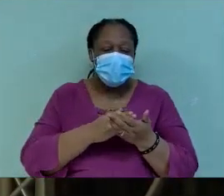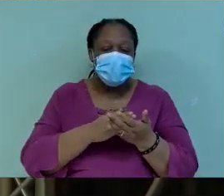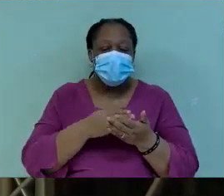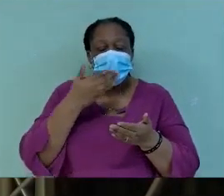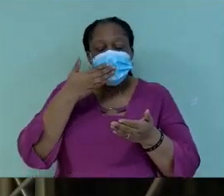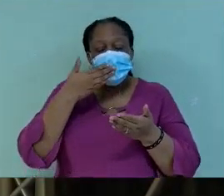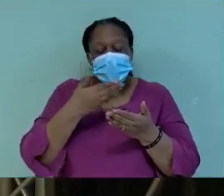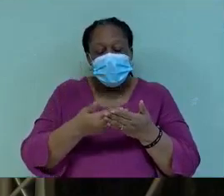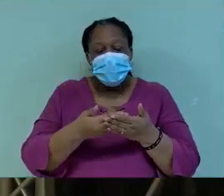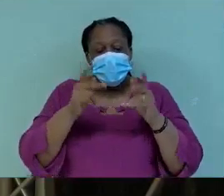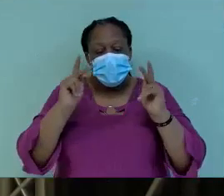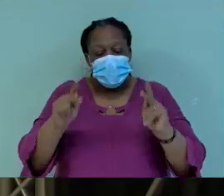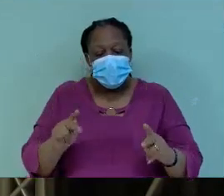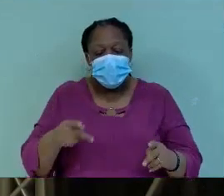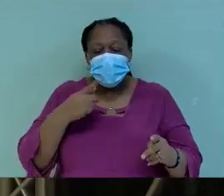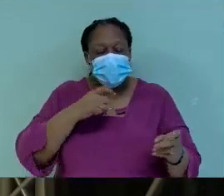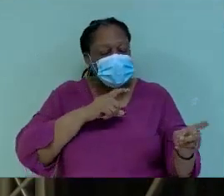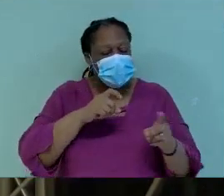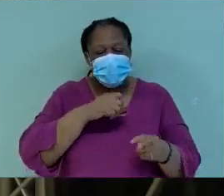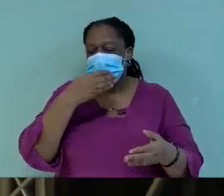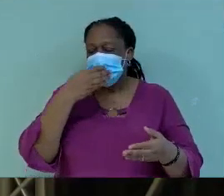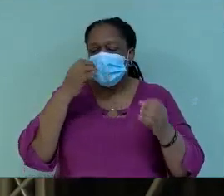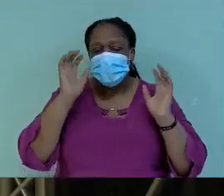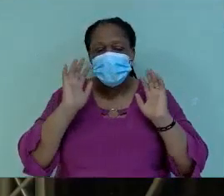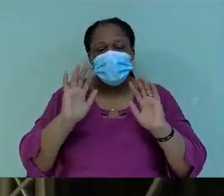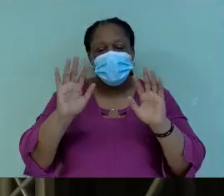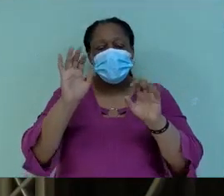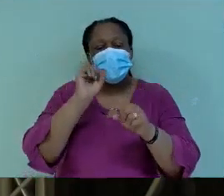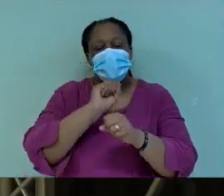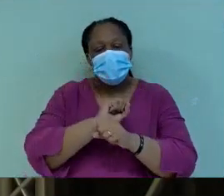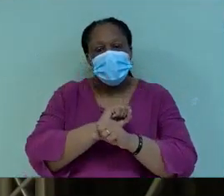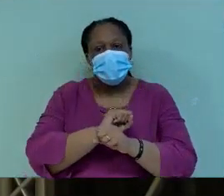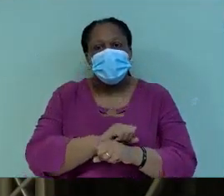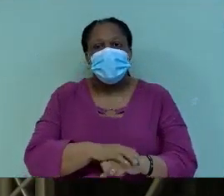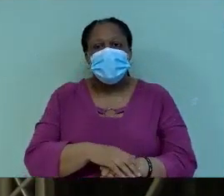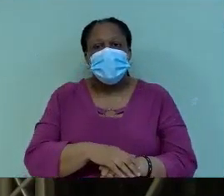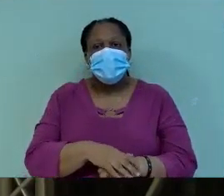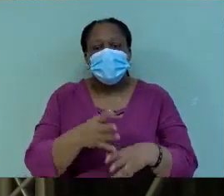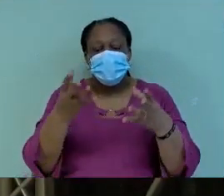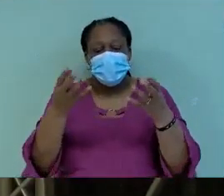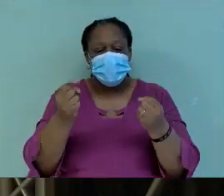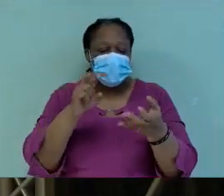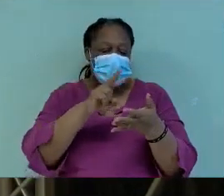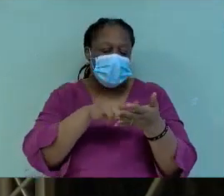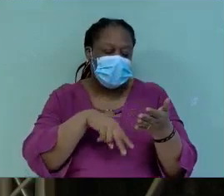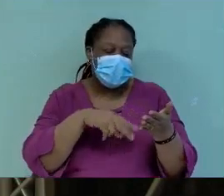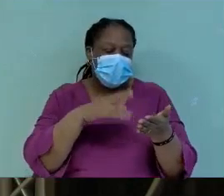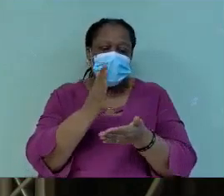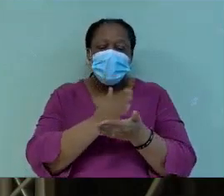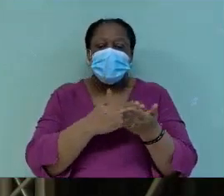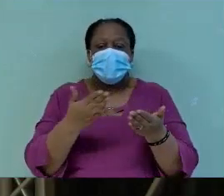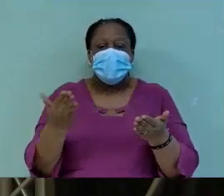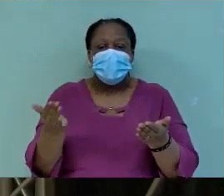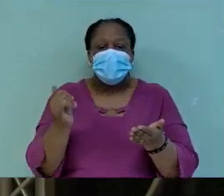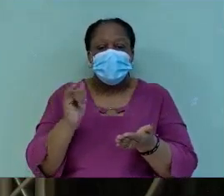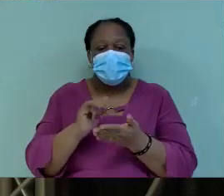work. At this moment, I want to read something that was sent to me by Scotty. I think he told me